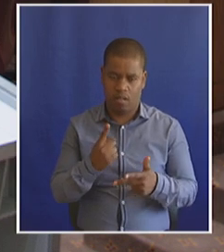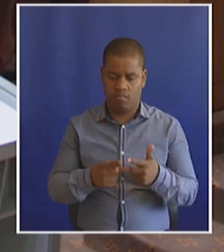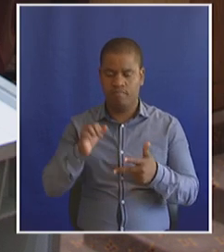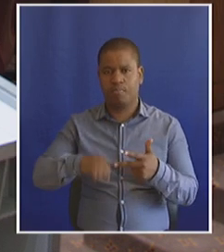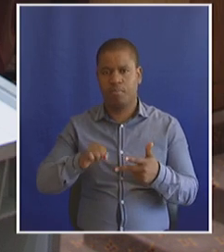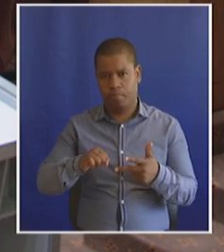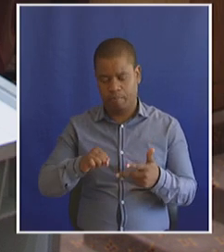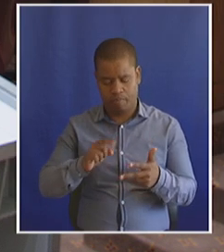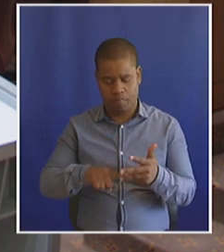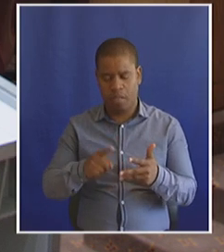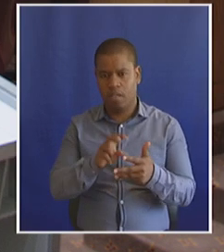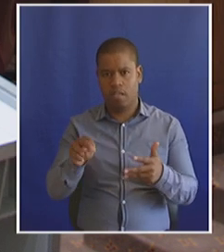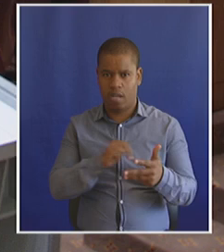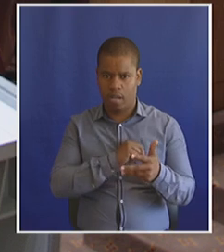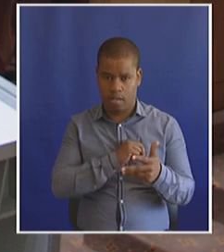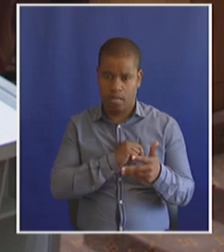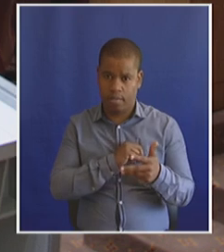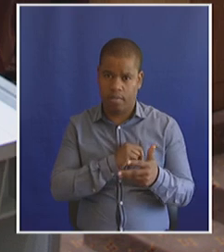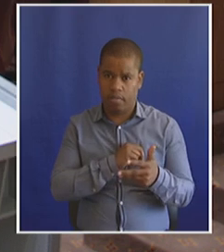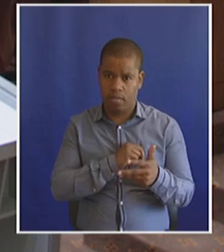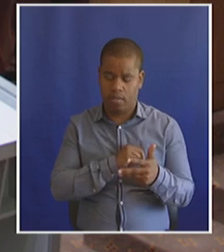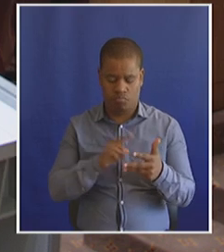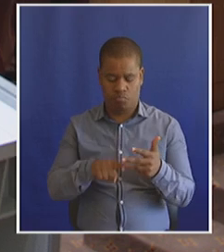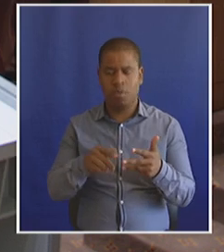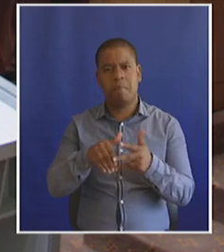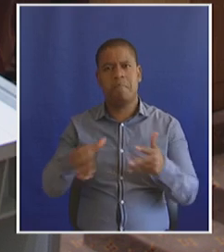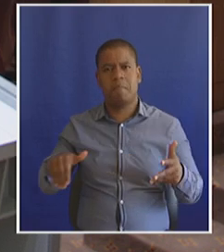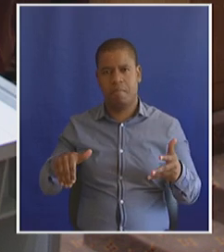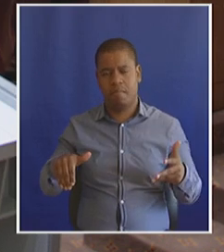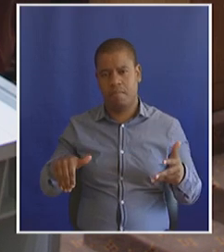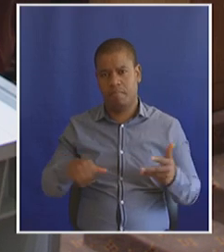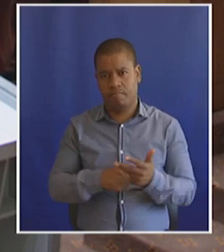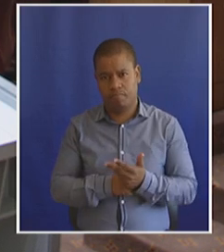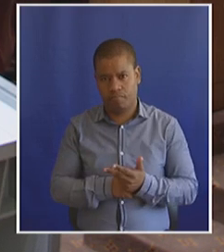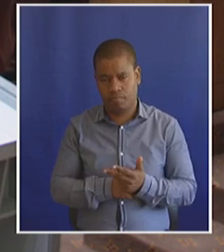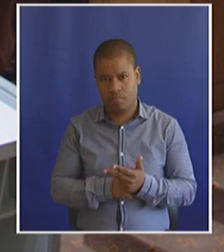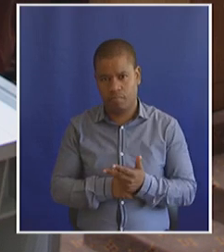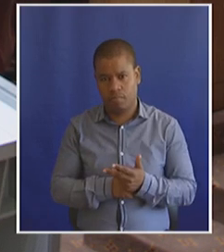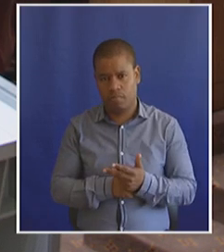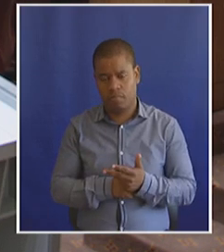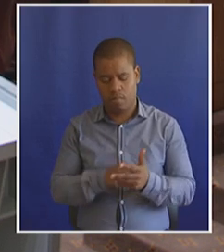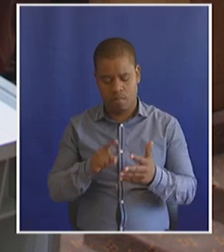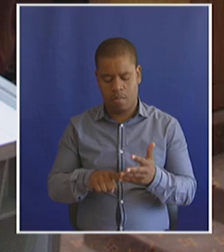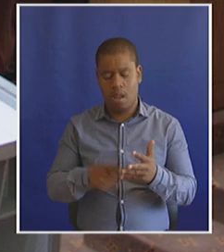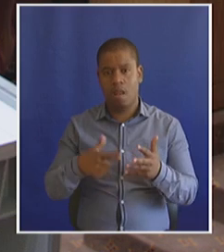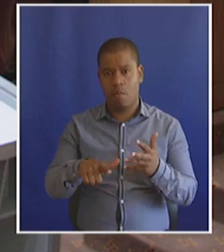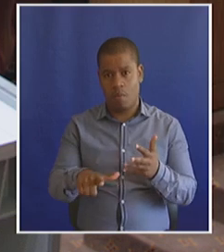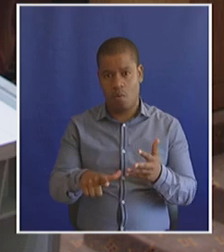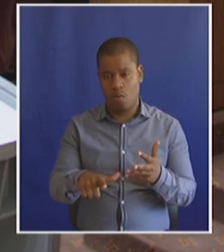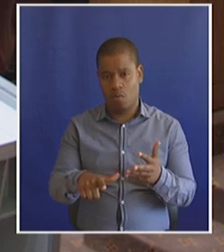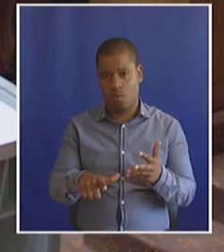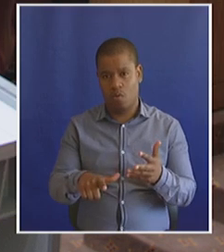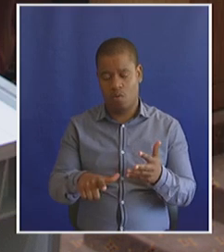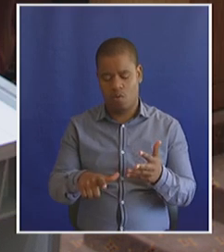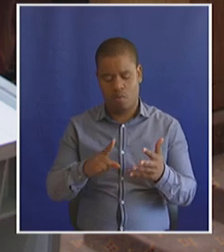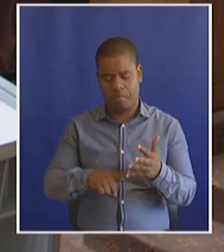KwaZulu-Natal? KZN abstains, Chair. Limpopo,